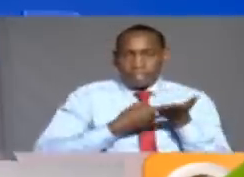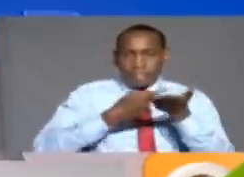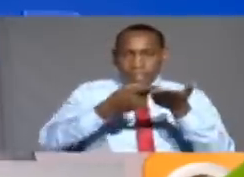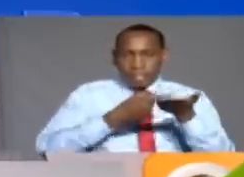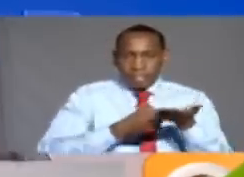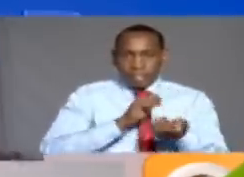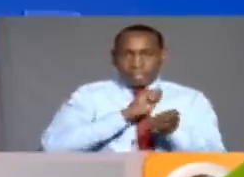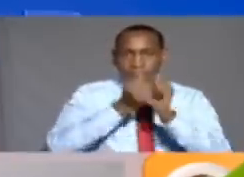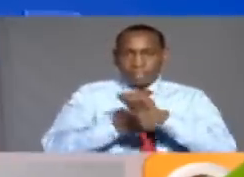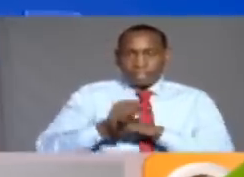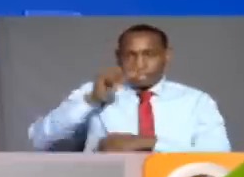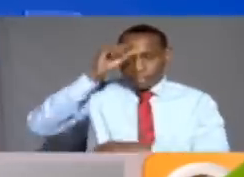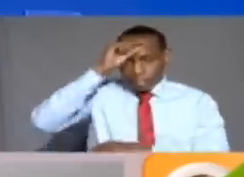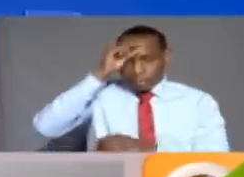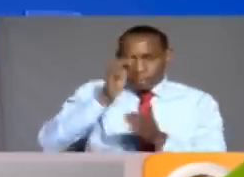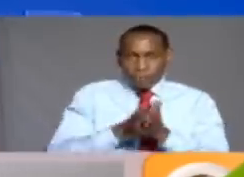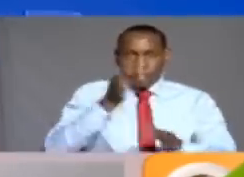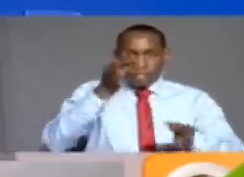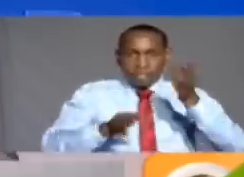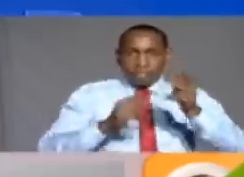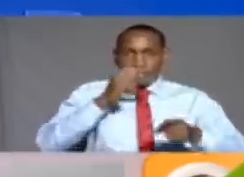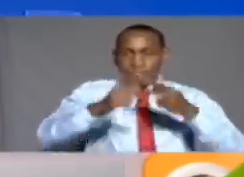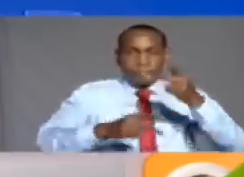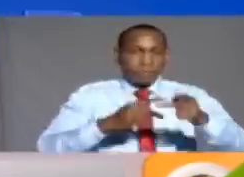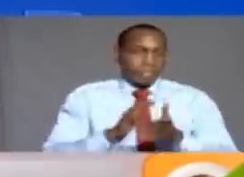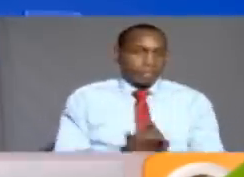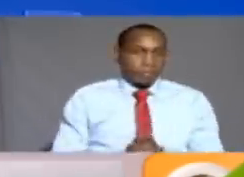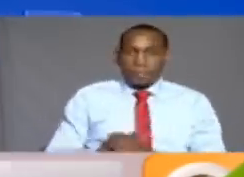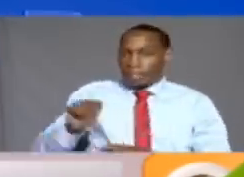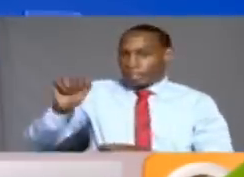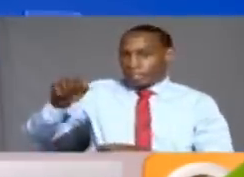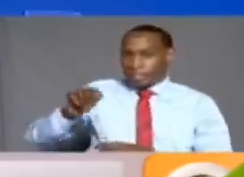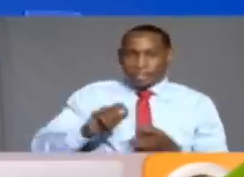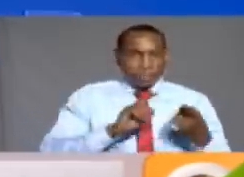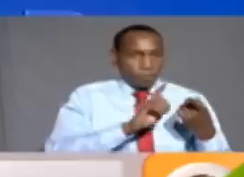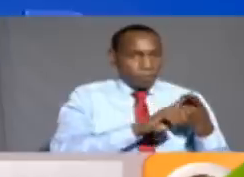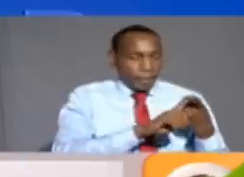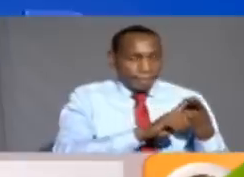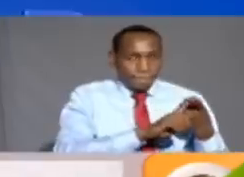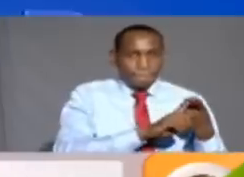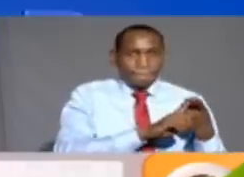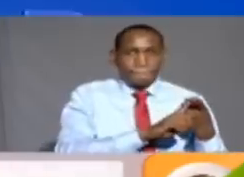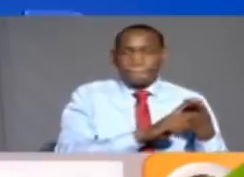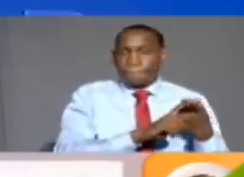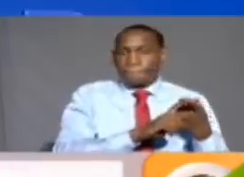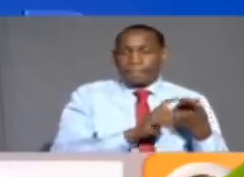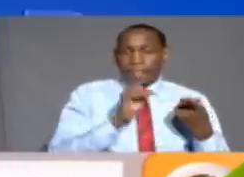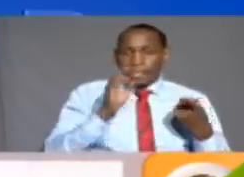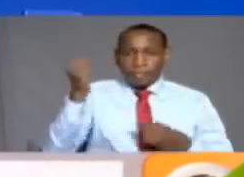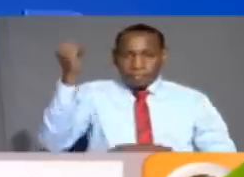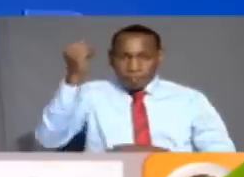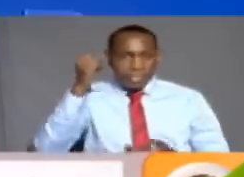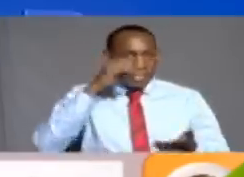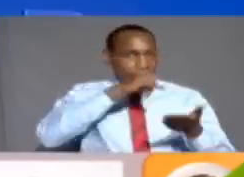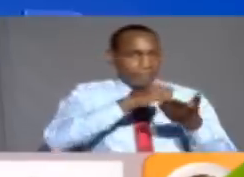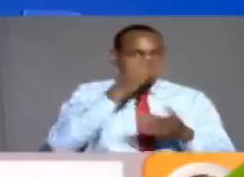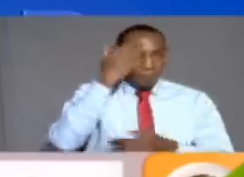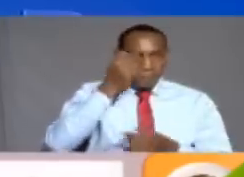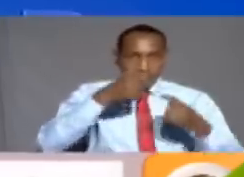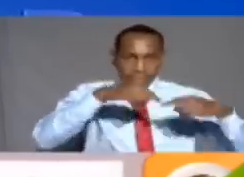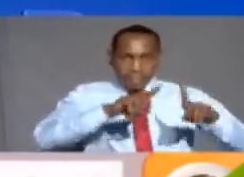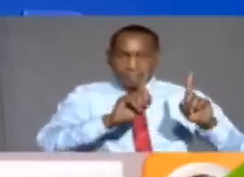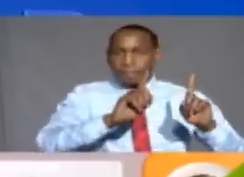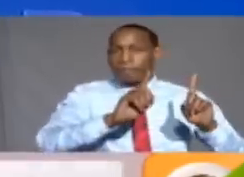restructuring the executive, the judicial process and all that. Yes. Number one, and I'll come to that, and whether it's a political thing or not, because you're the one